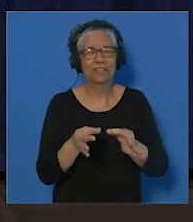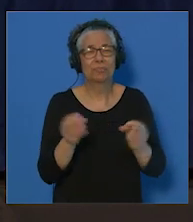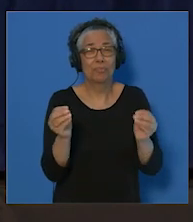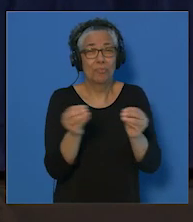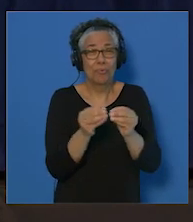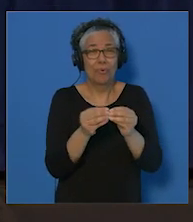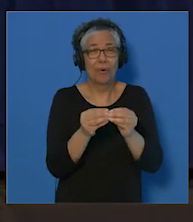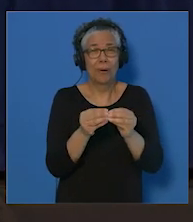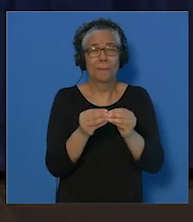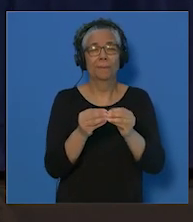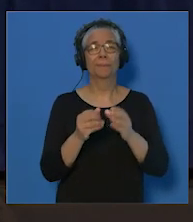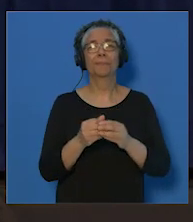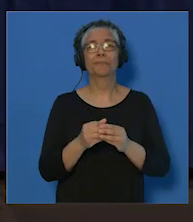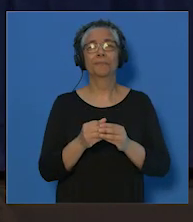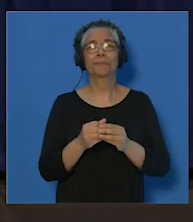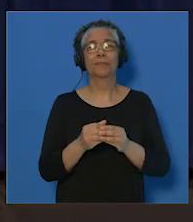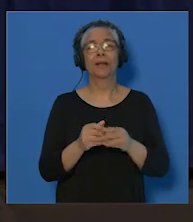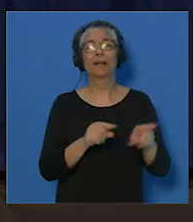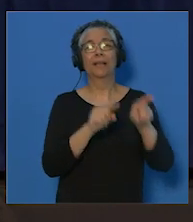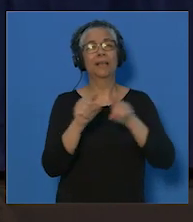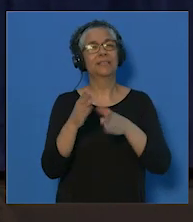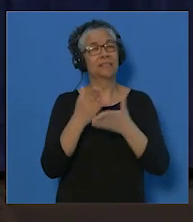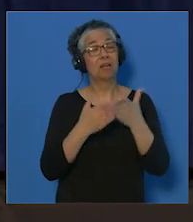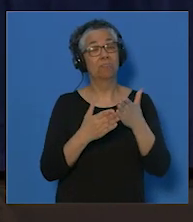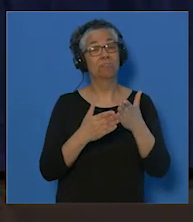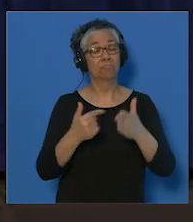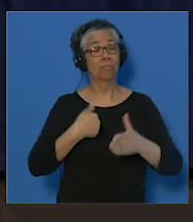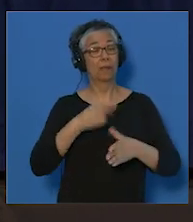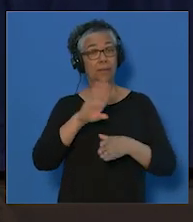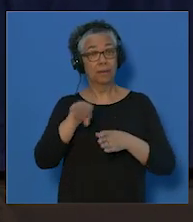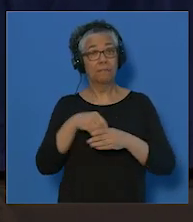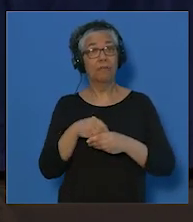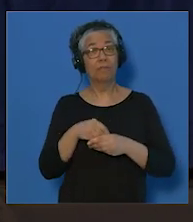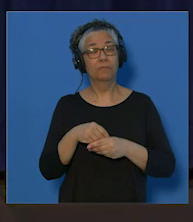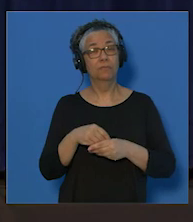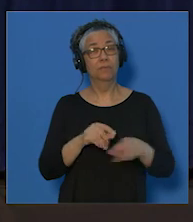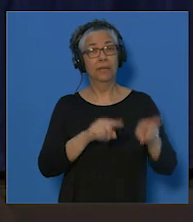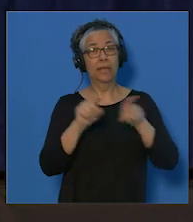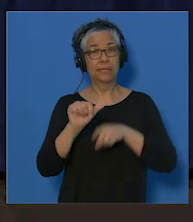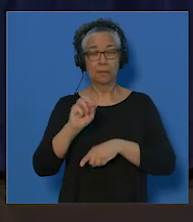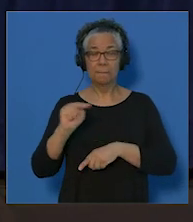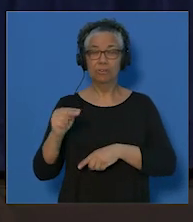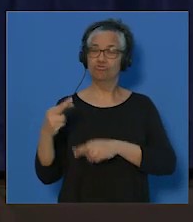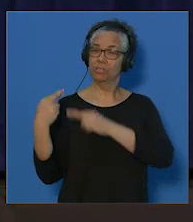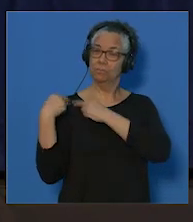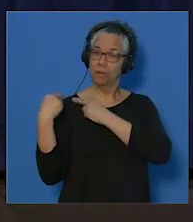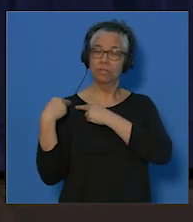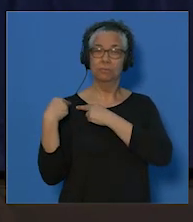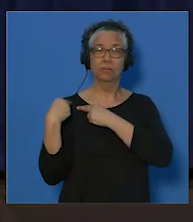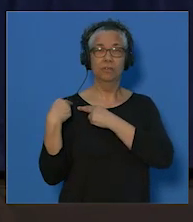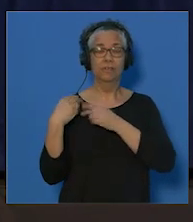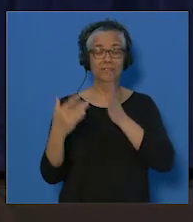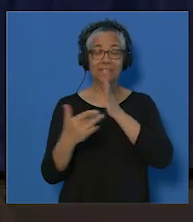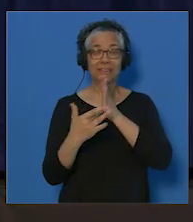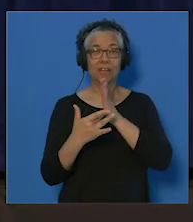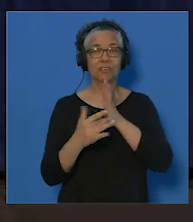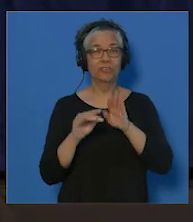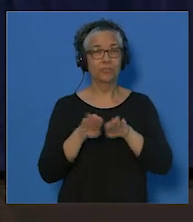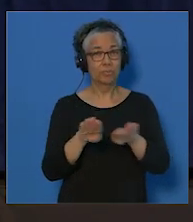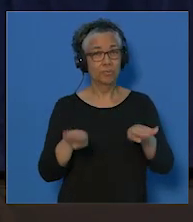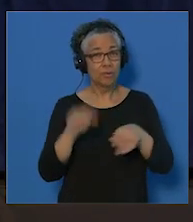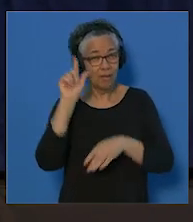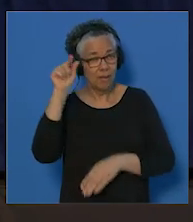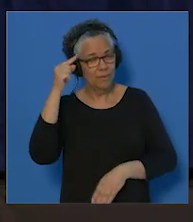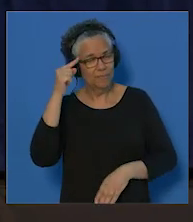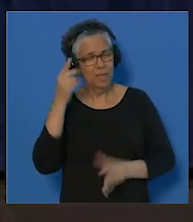as some of these also lie with myself as the minister responsible for technology for the government of Bermuda. And I just want persons